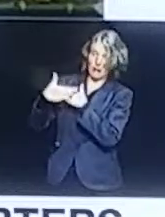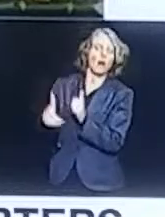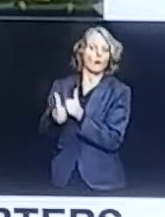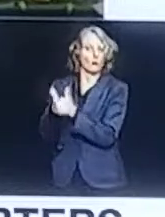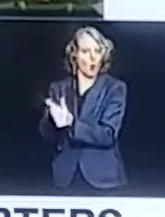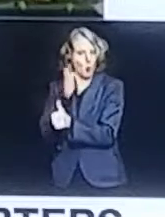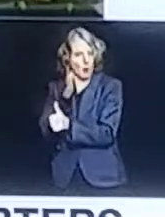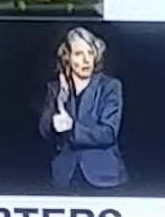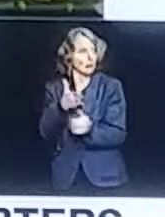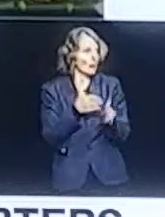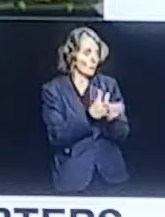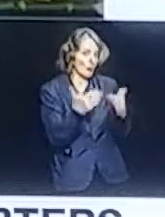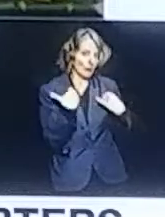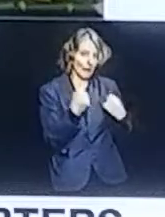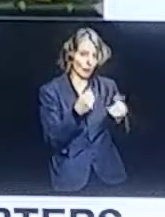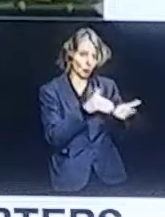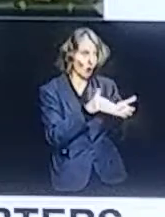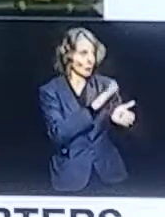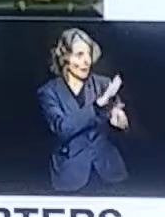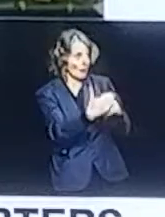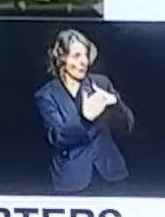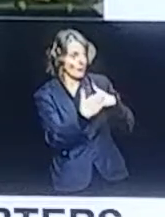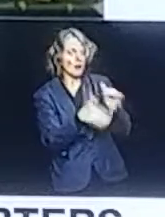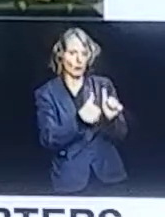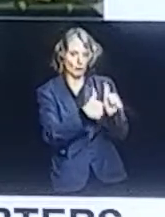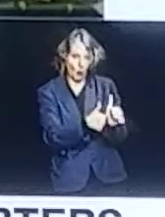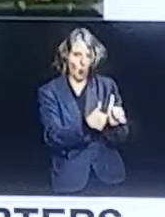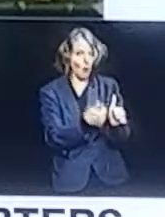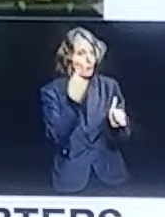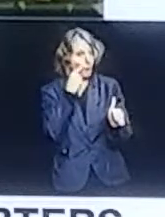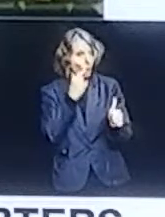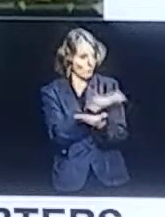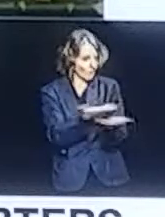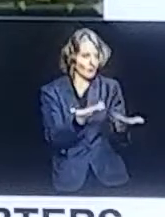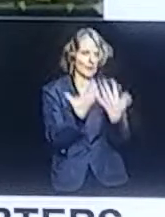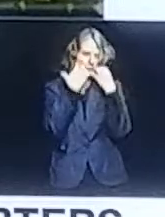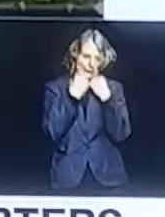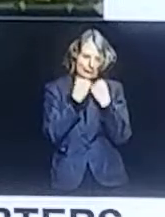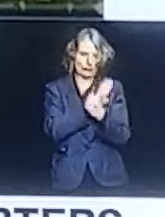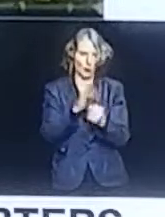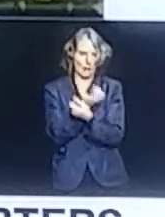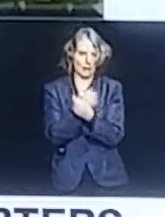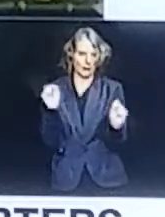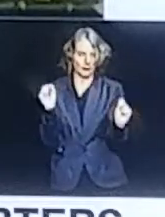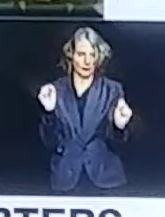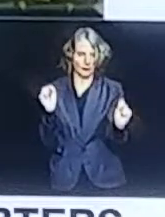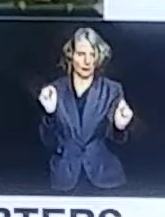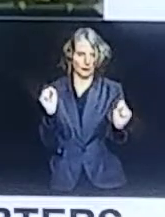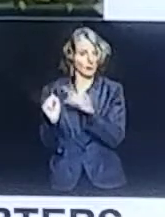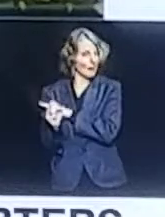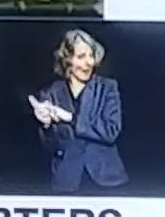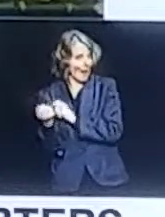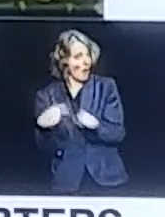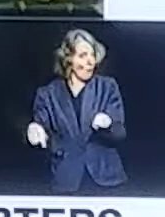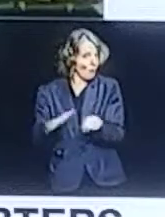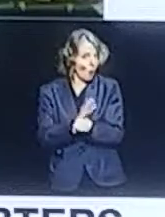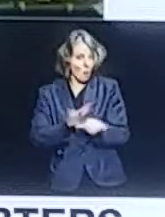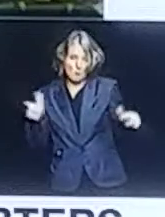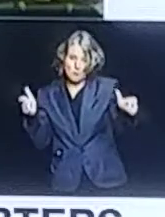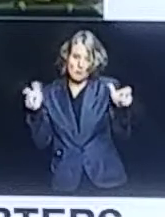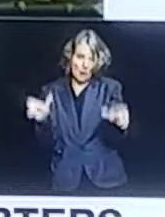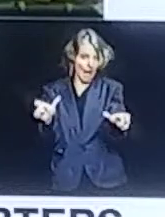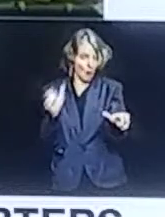health doctors on how to ensure we're keeping Canadians as safe as we possibly can. A total ban, though? Would you look at something like that?